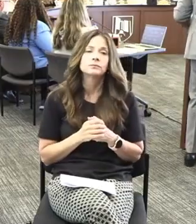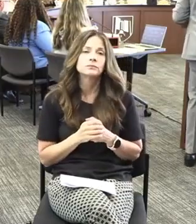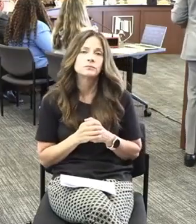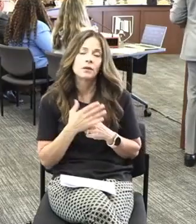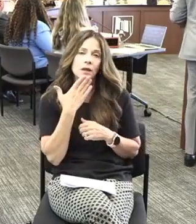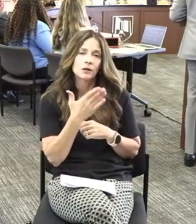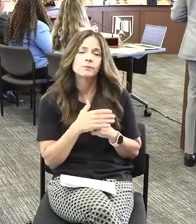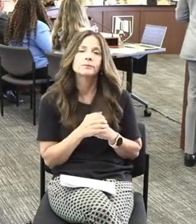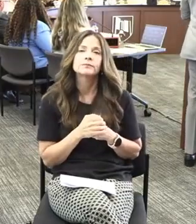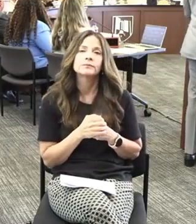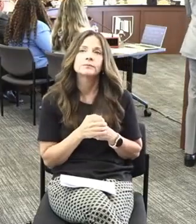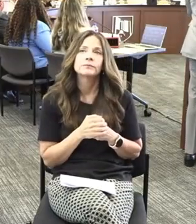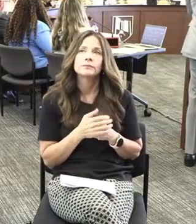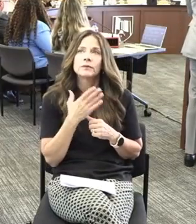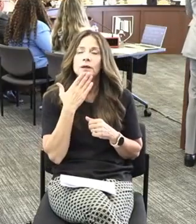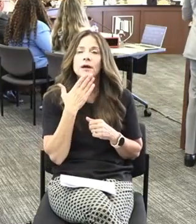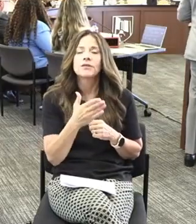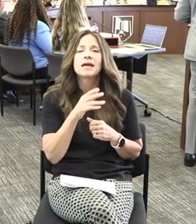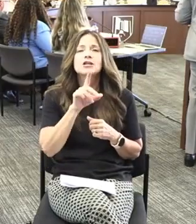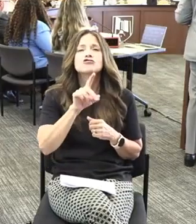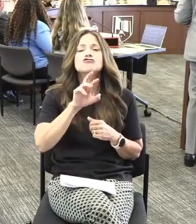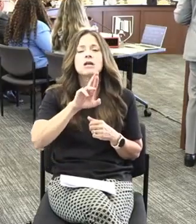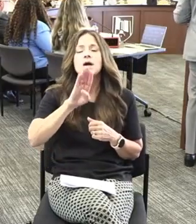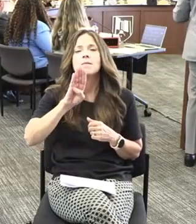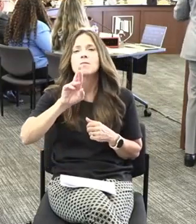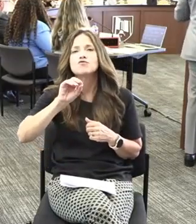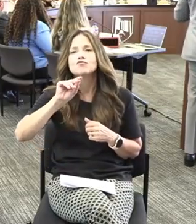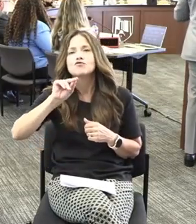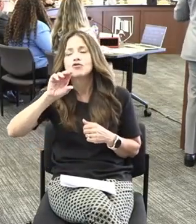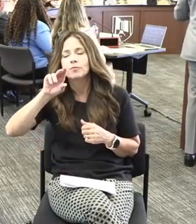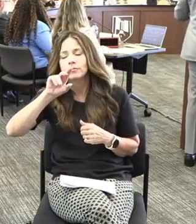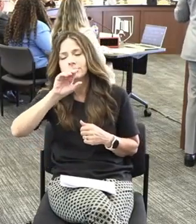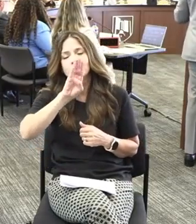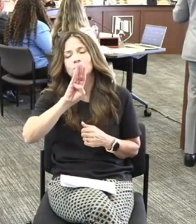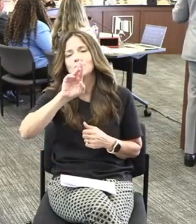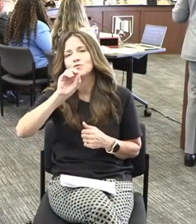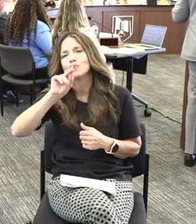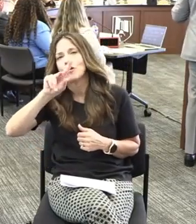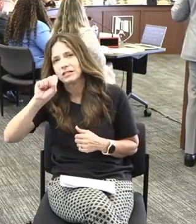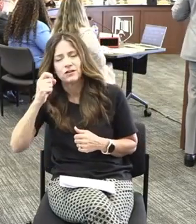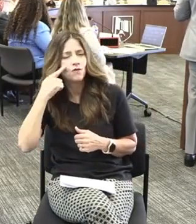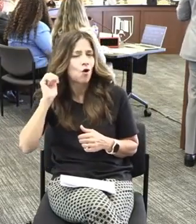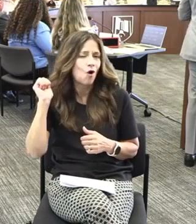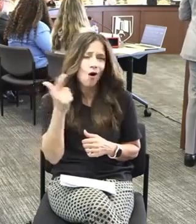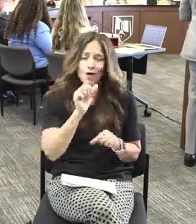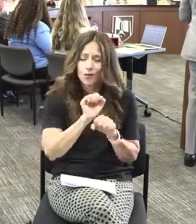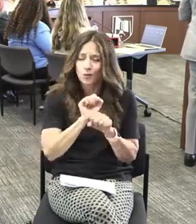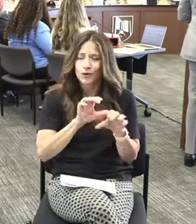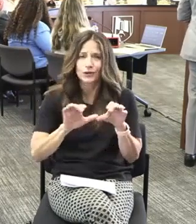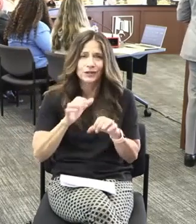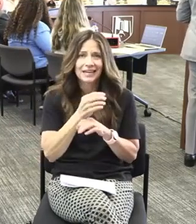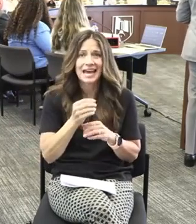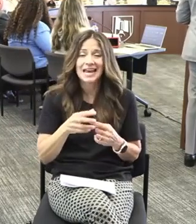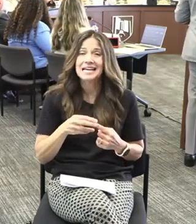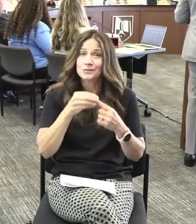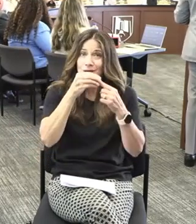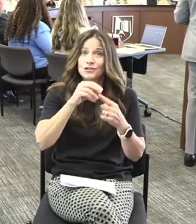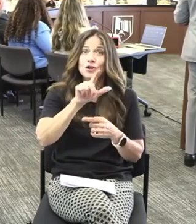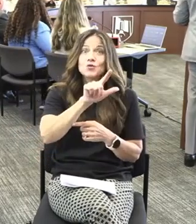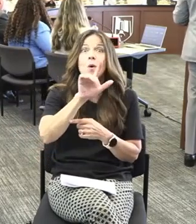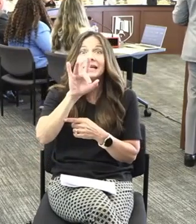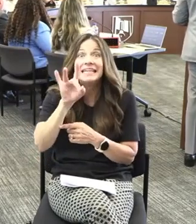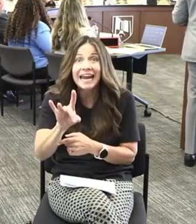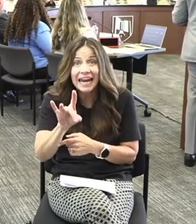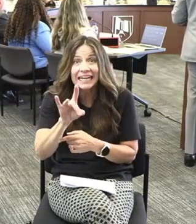Thank you. Thank you, Dr. Brooks, for all the work that everyone did. And especially the 28 committee members that